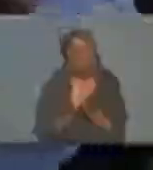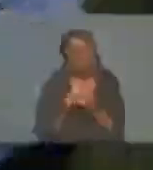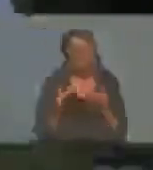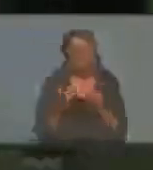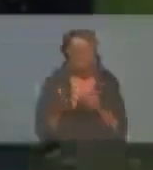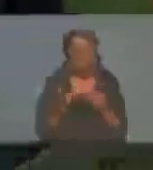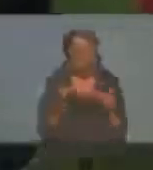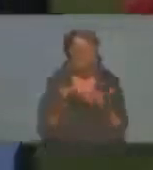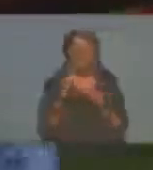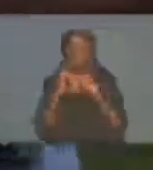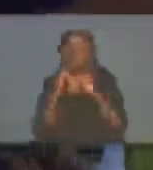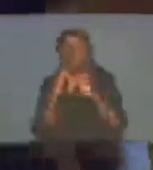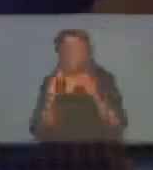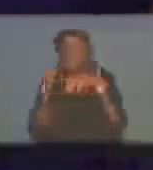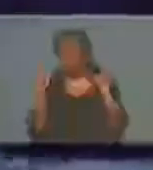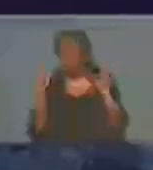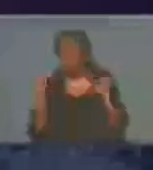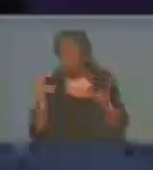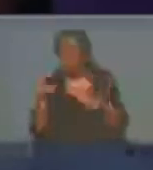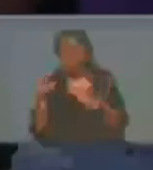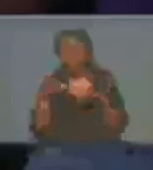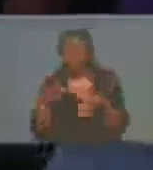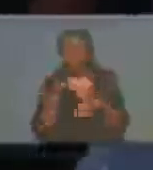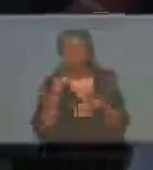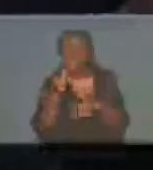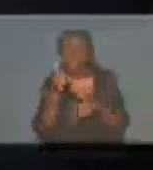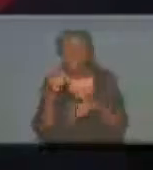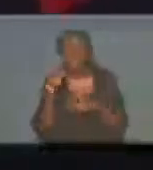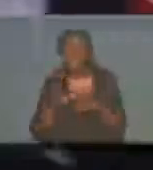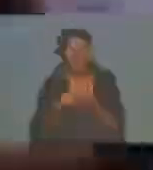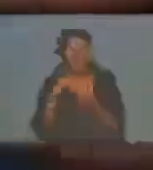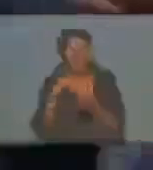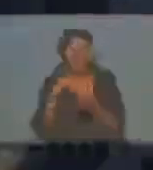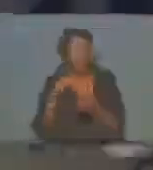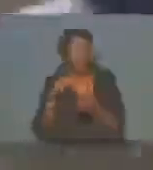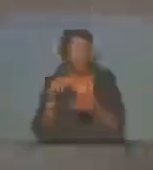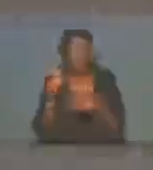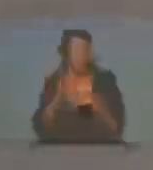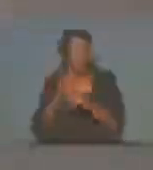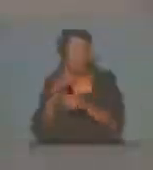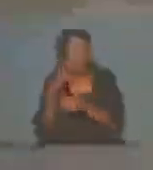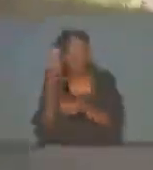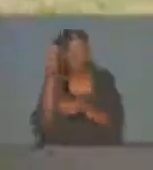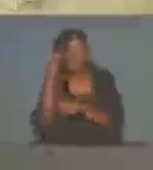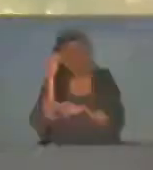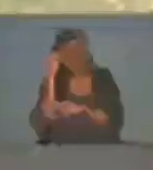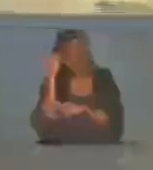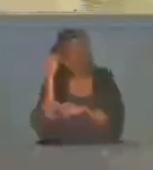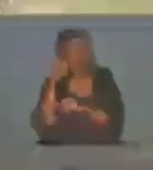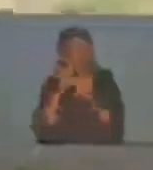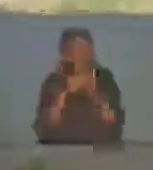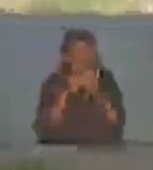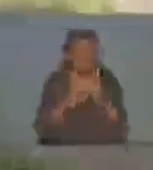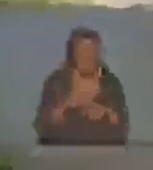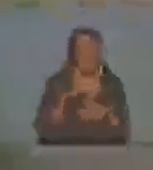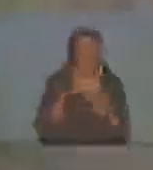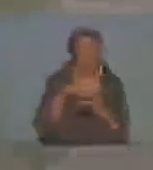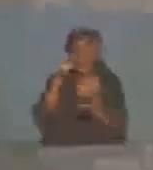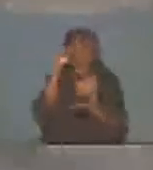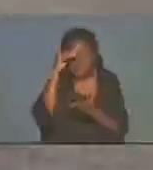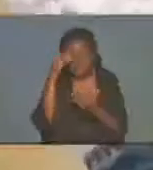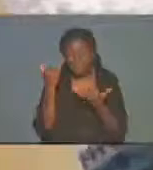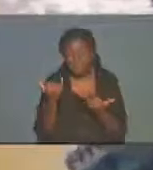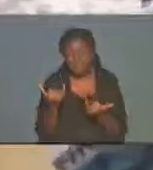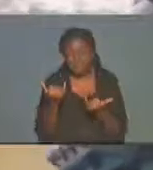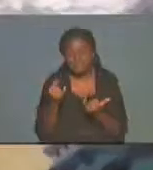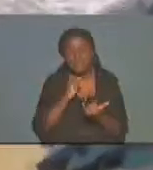As the saying goes, you can be anything once you put your mind to it. A lesson the students at St. Cecilia's are learning firsthand.